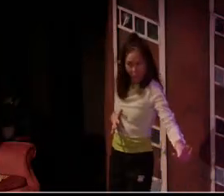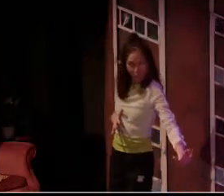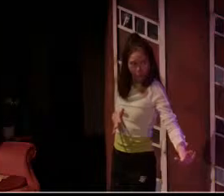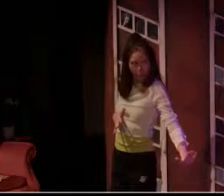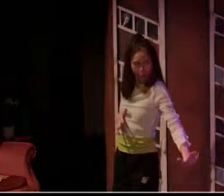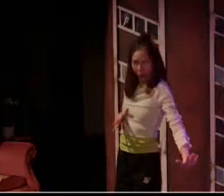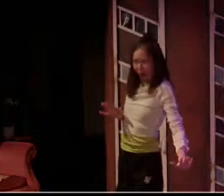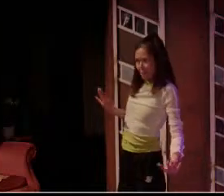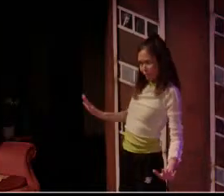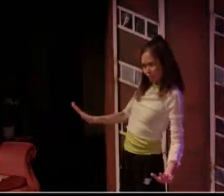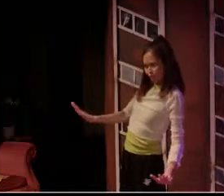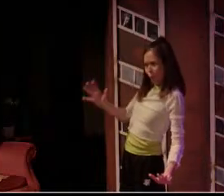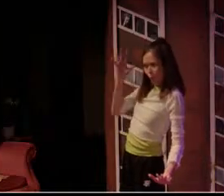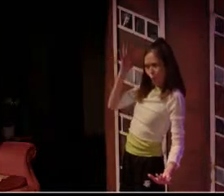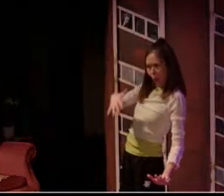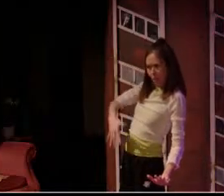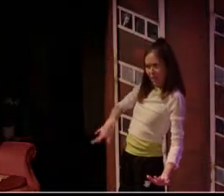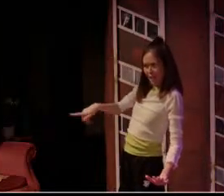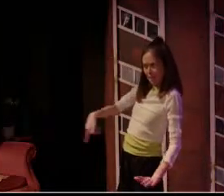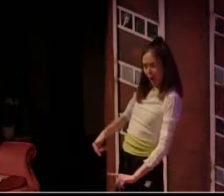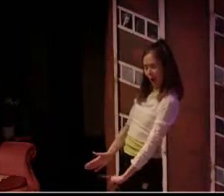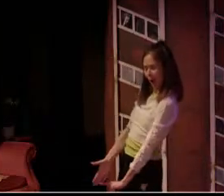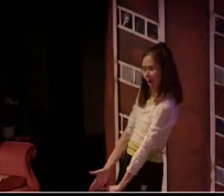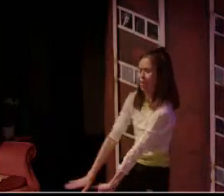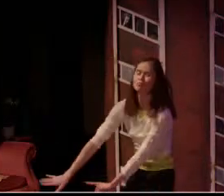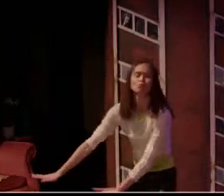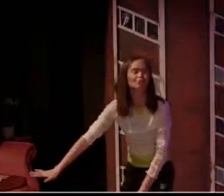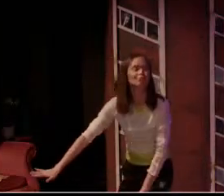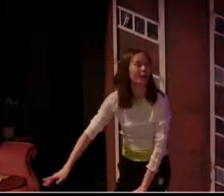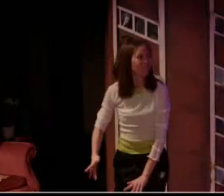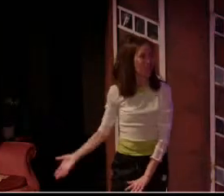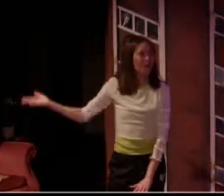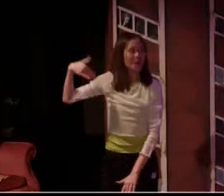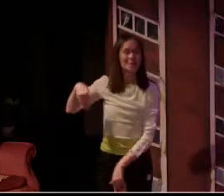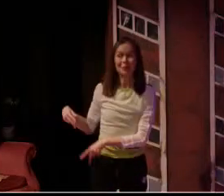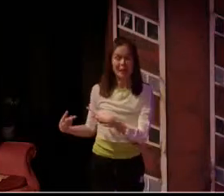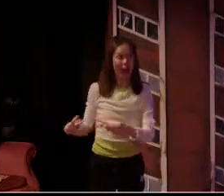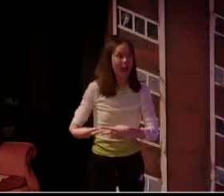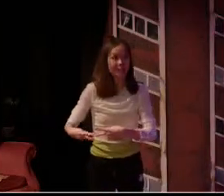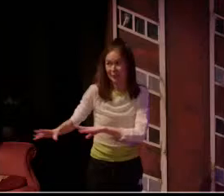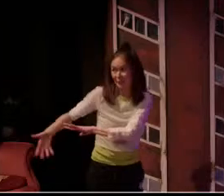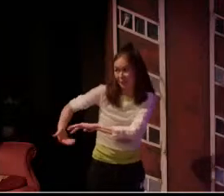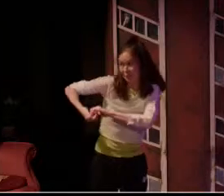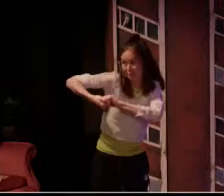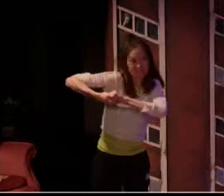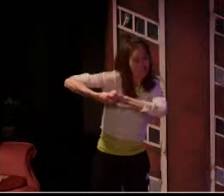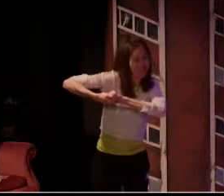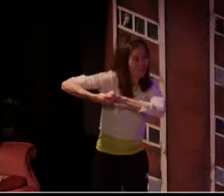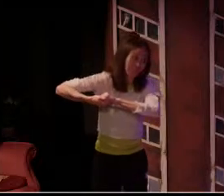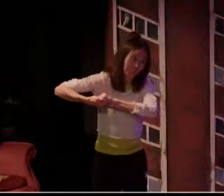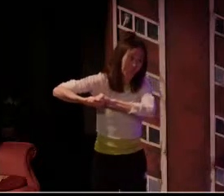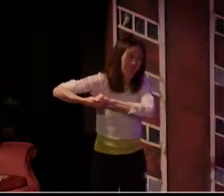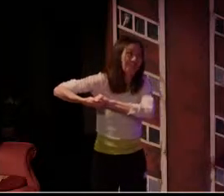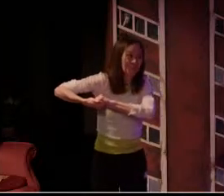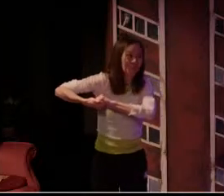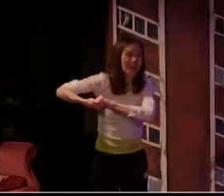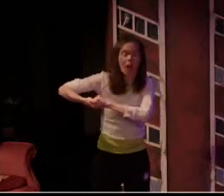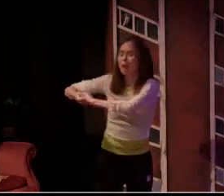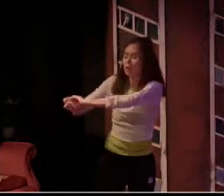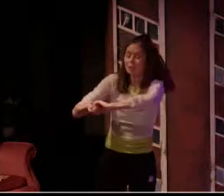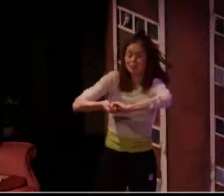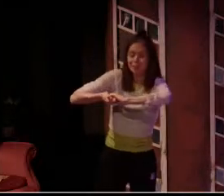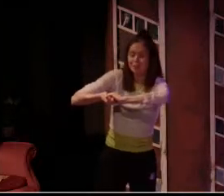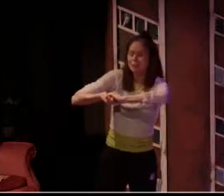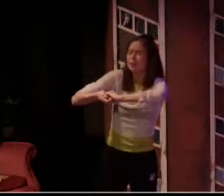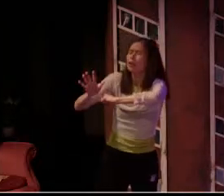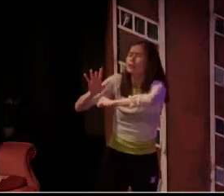have reason to do it. Now, come with me and dance. Give me your hand, my perdita, like turtle doves which